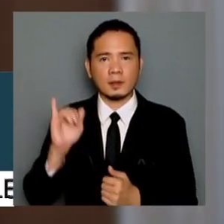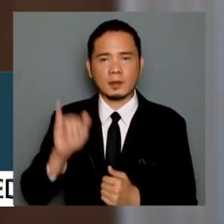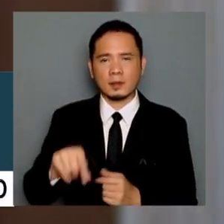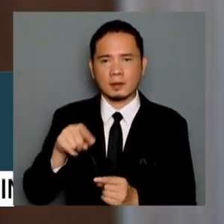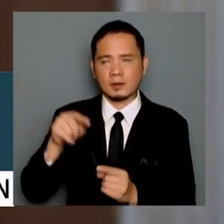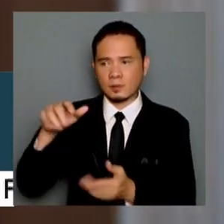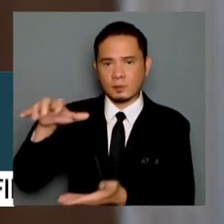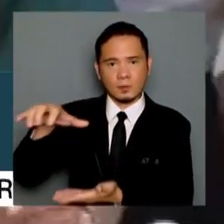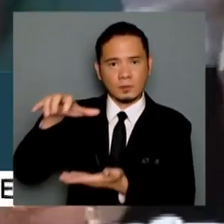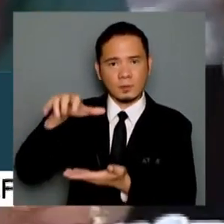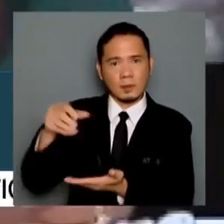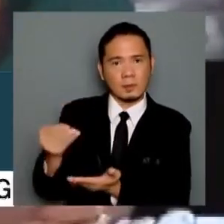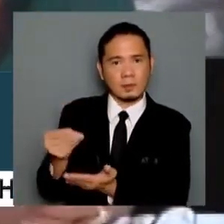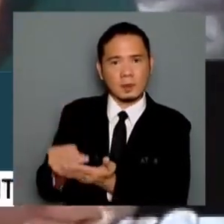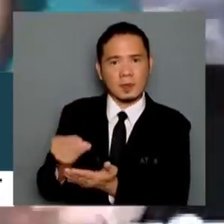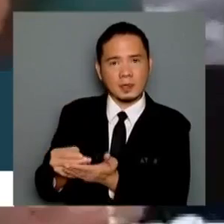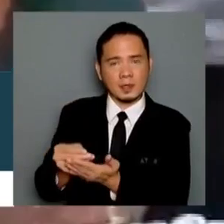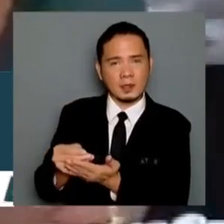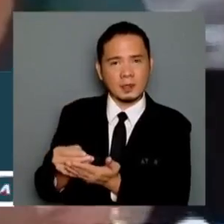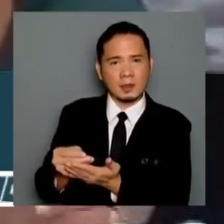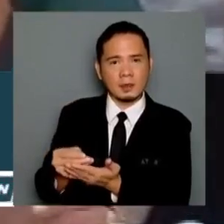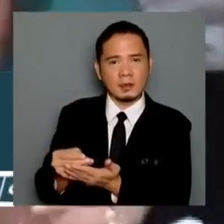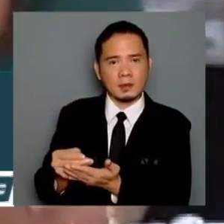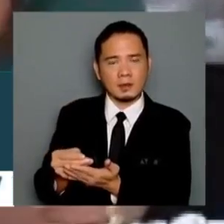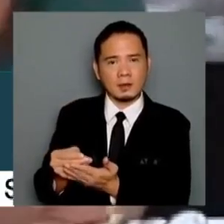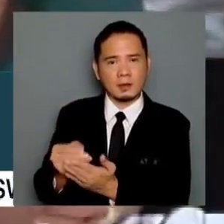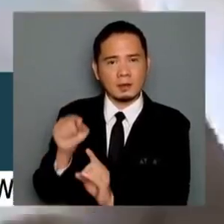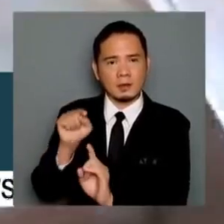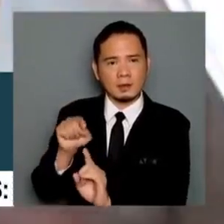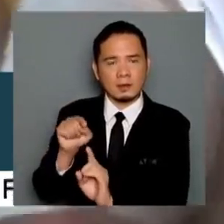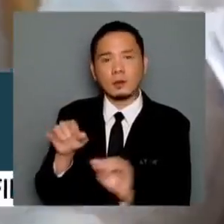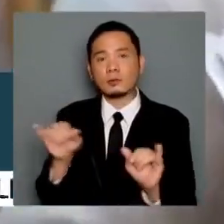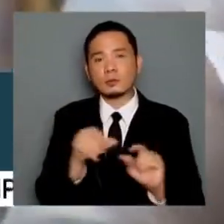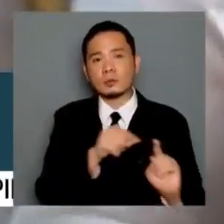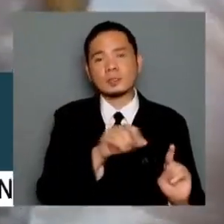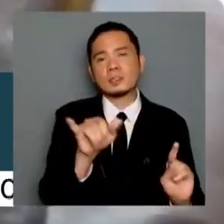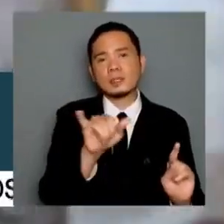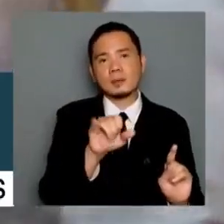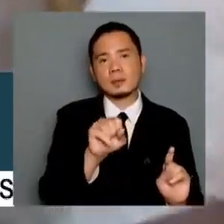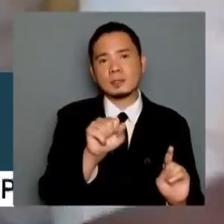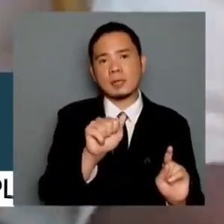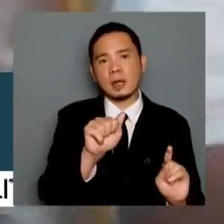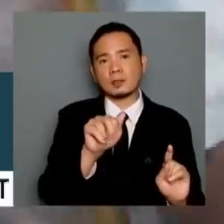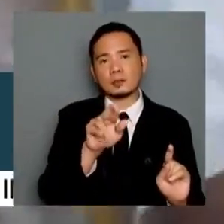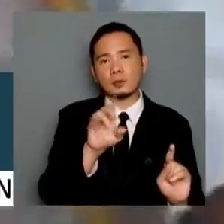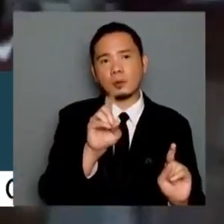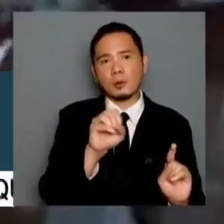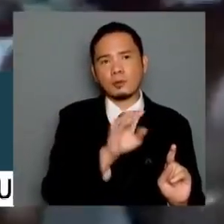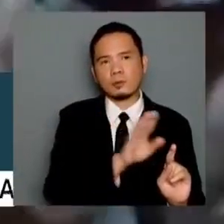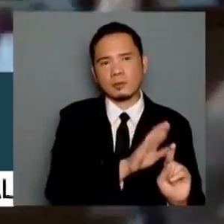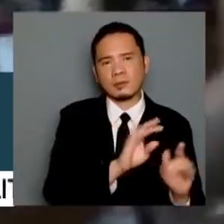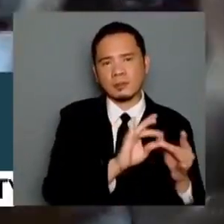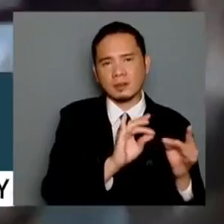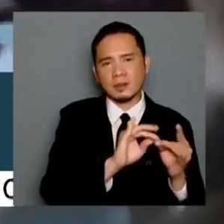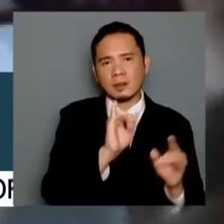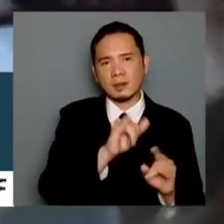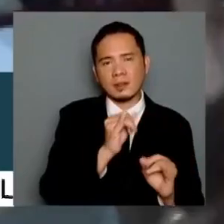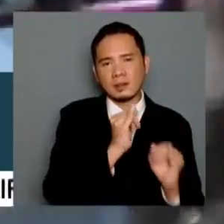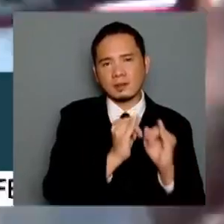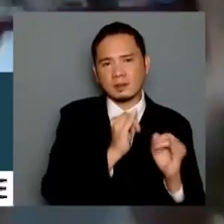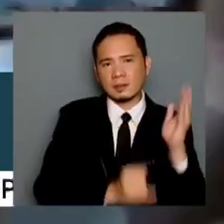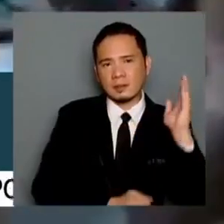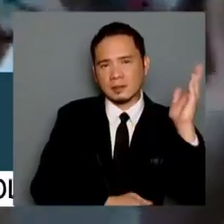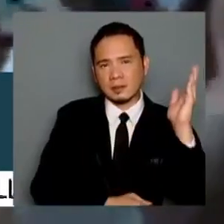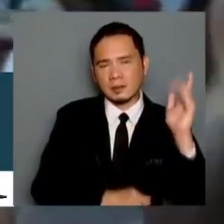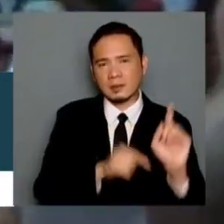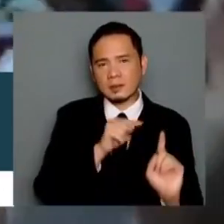was not new. In fact, Representative Marcos also talked about it during that interview that we had with him earlier, that